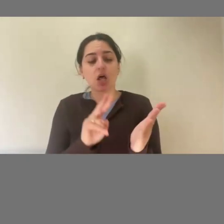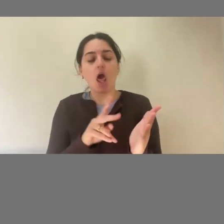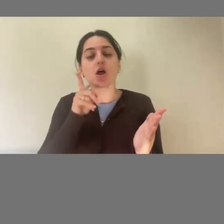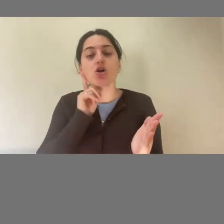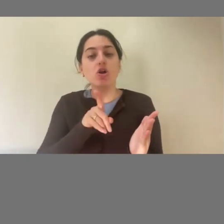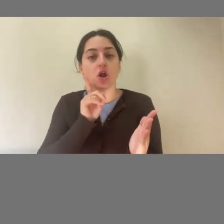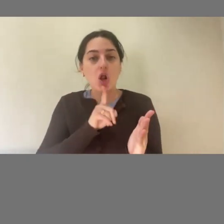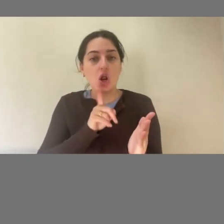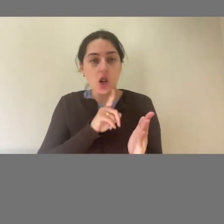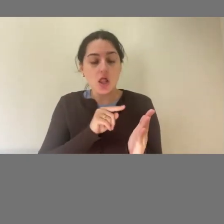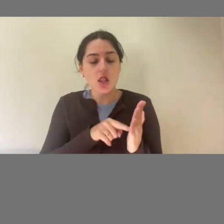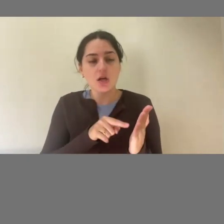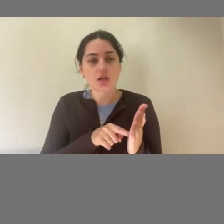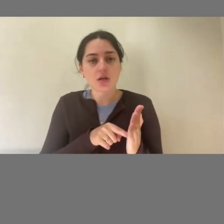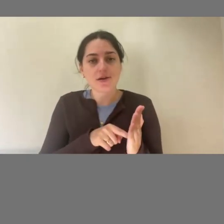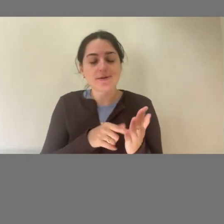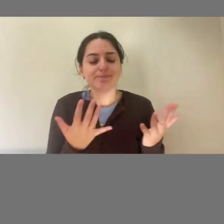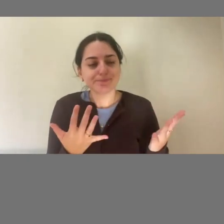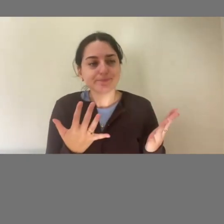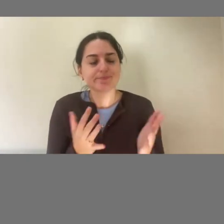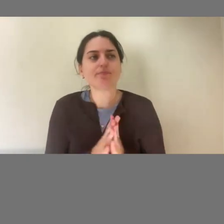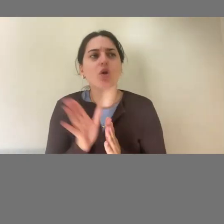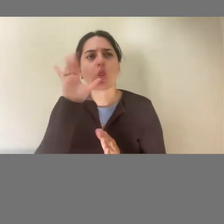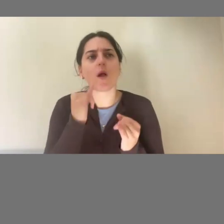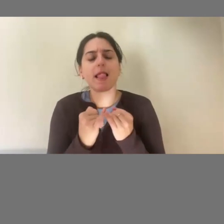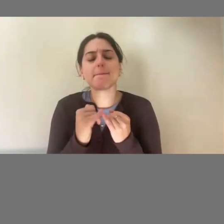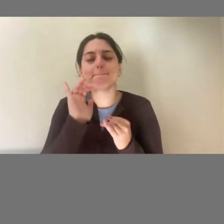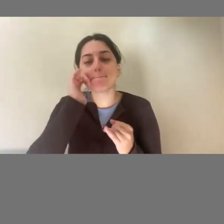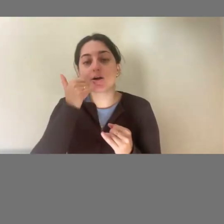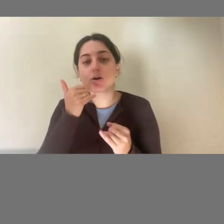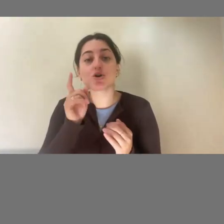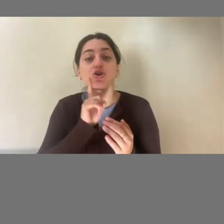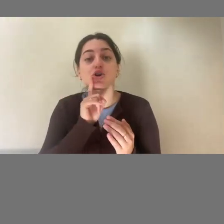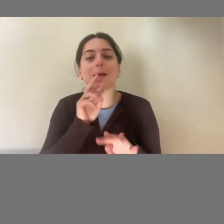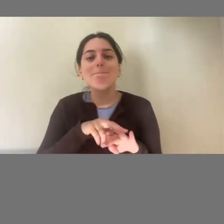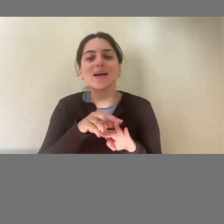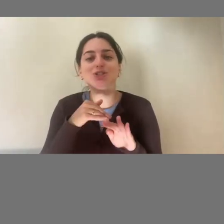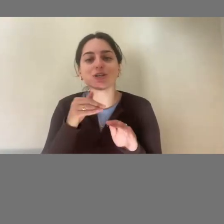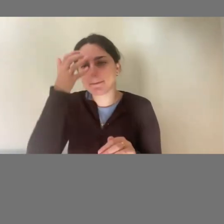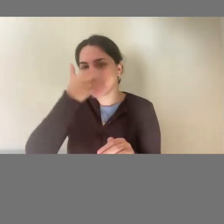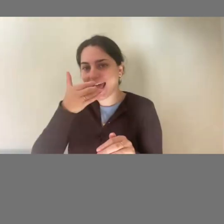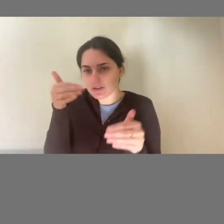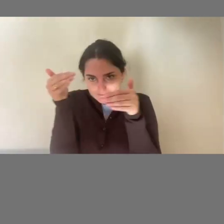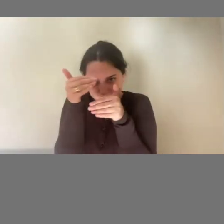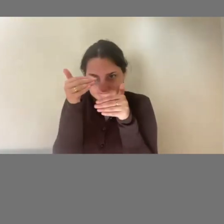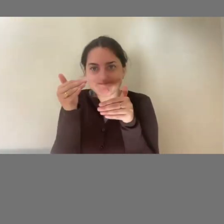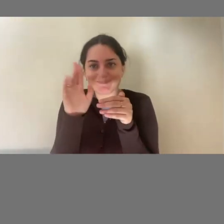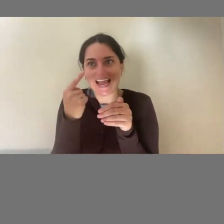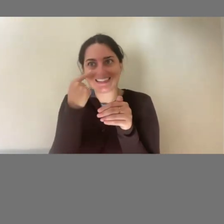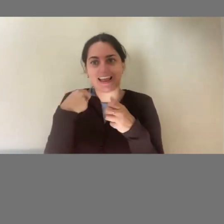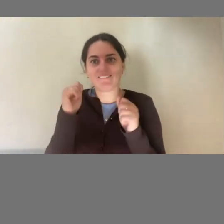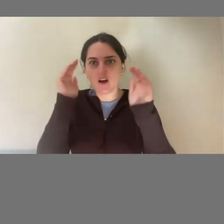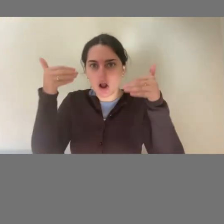girls are, because of, it looks like girls are better at camouflaging when they're younger, so